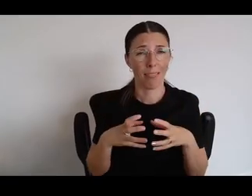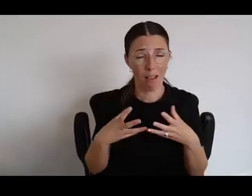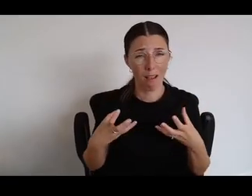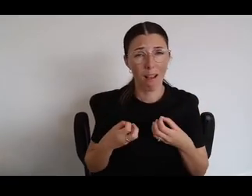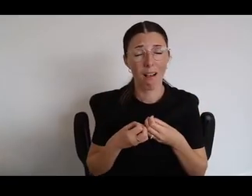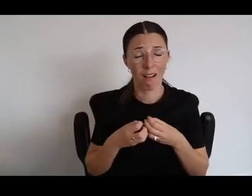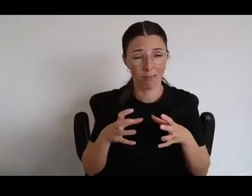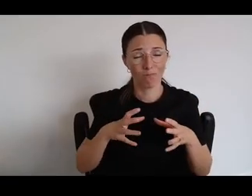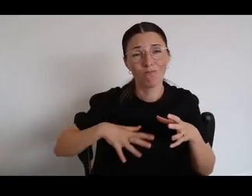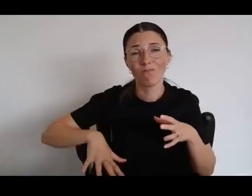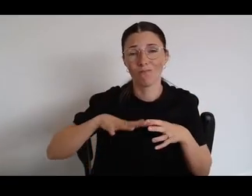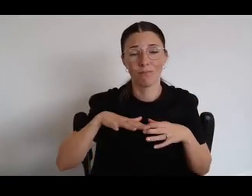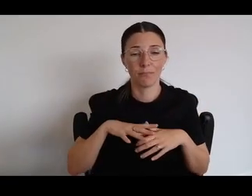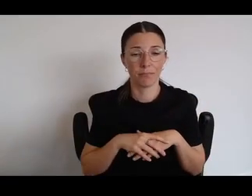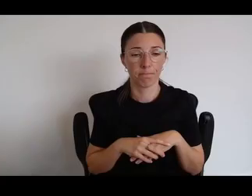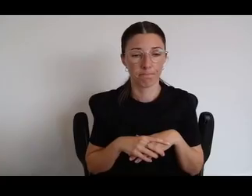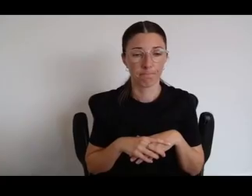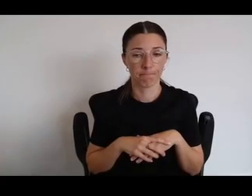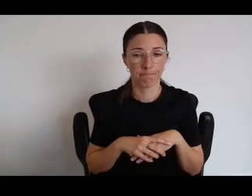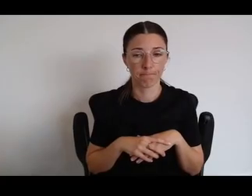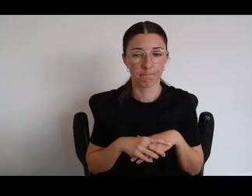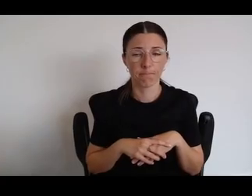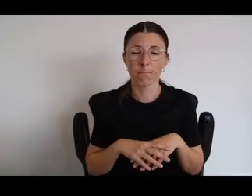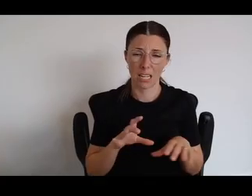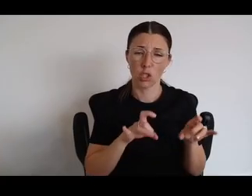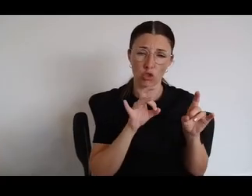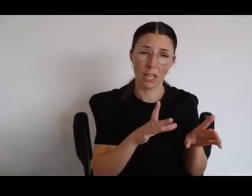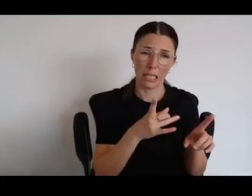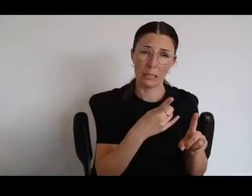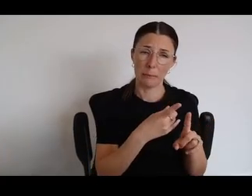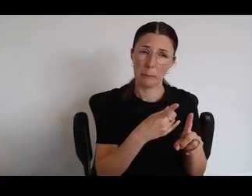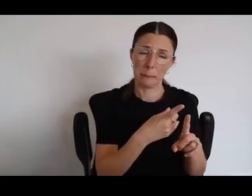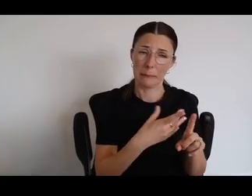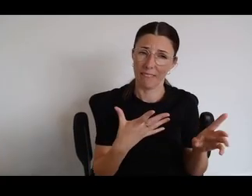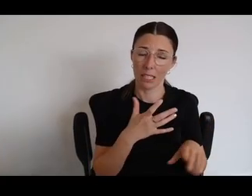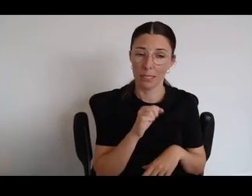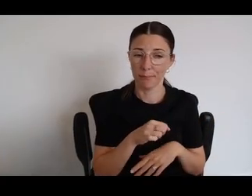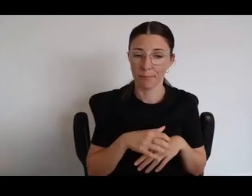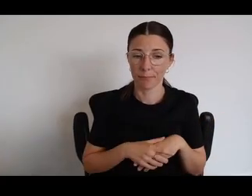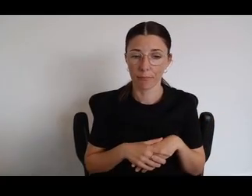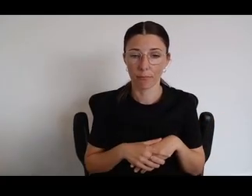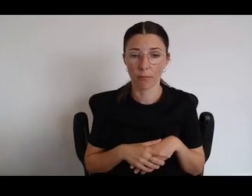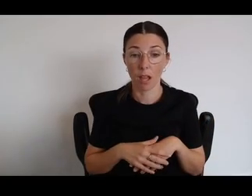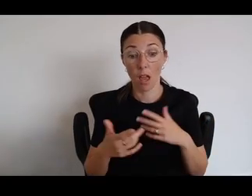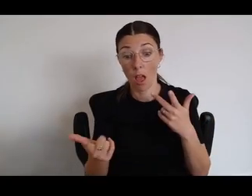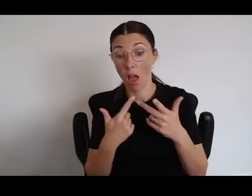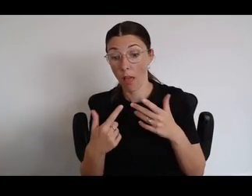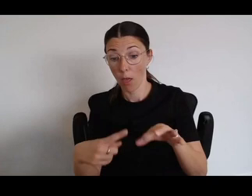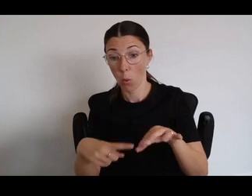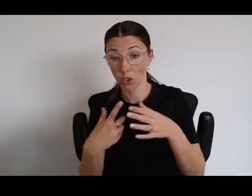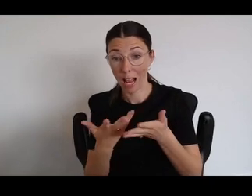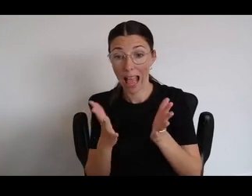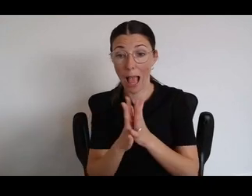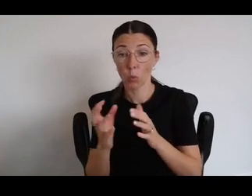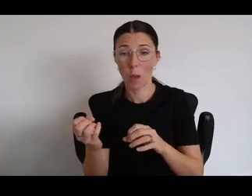In this country more than in many other countries. There's another question about how to inspire non-arts